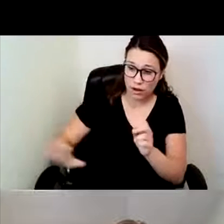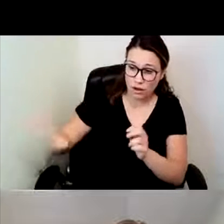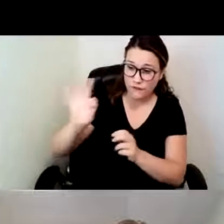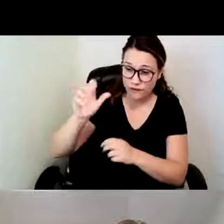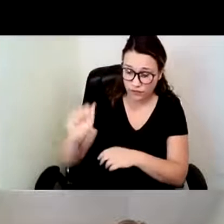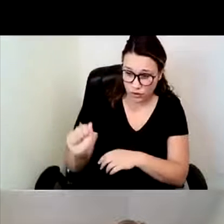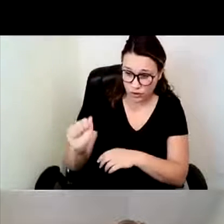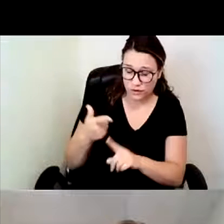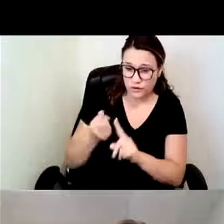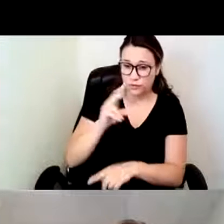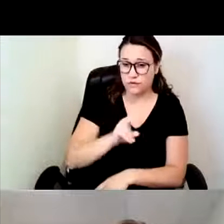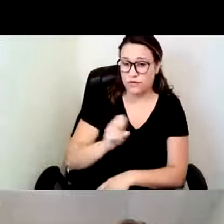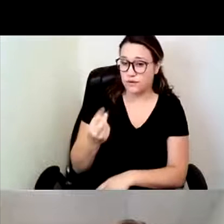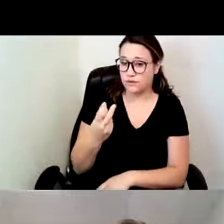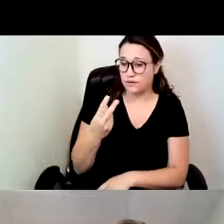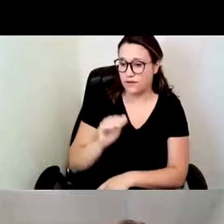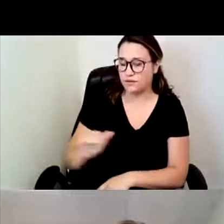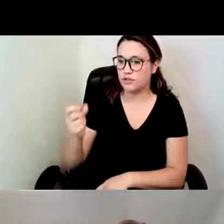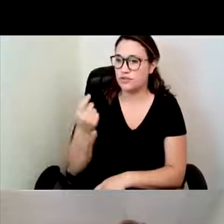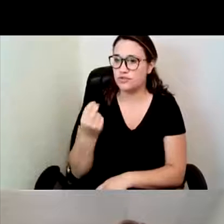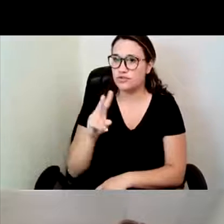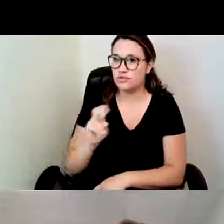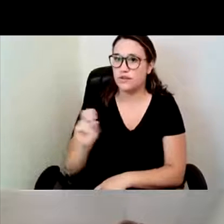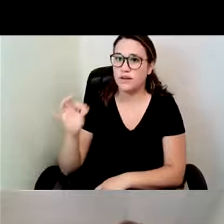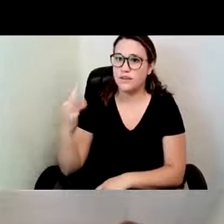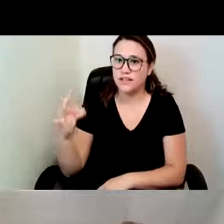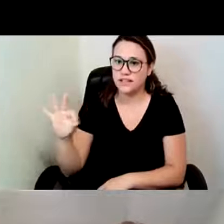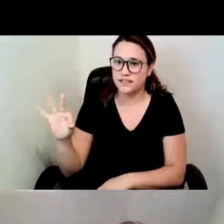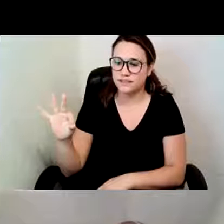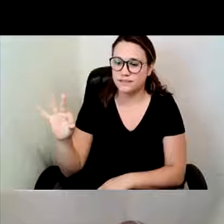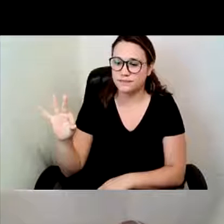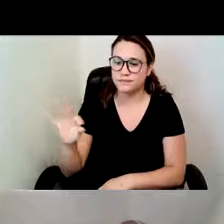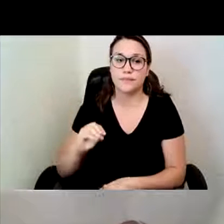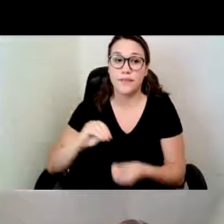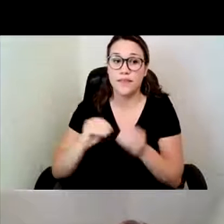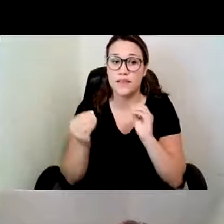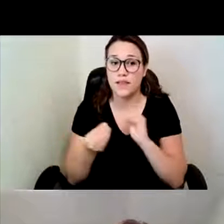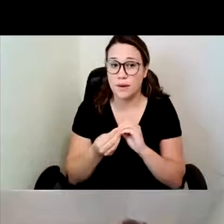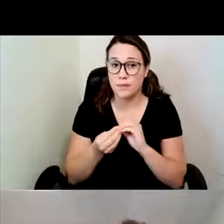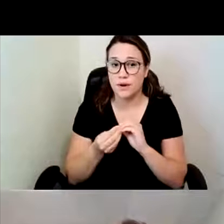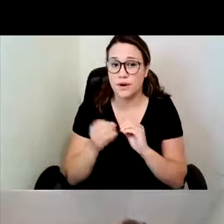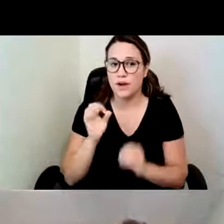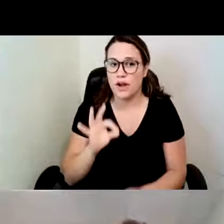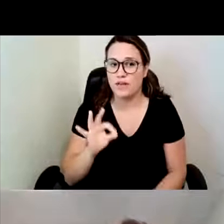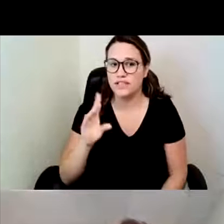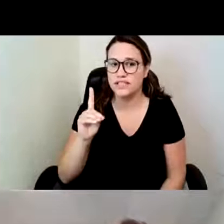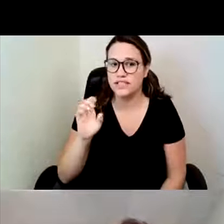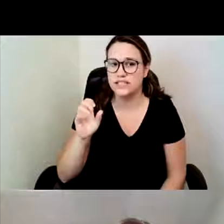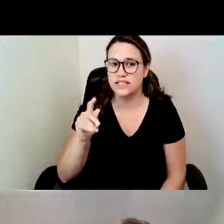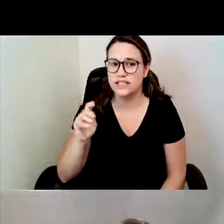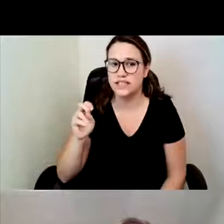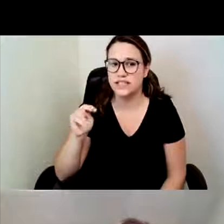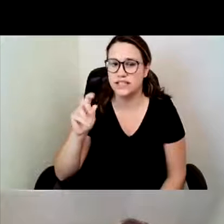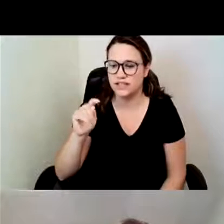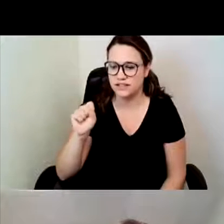to 2019. The number of decedents in which alcohol played a